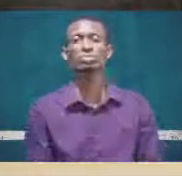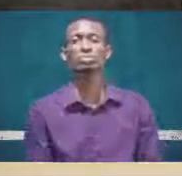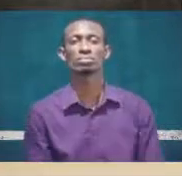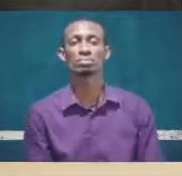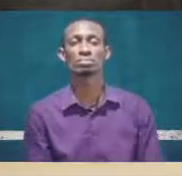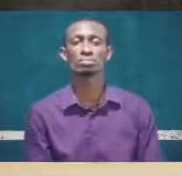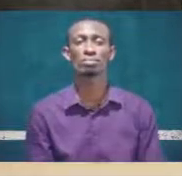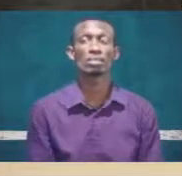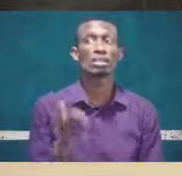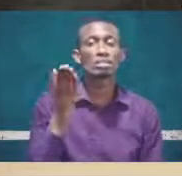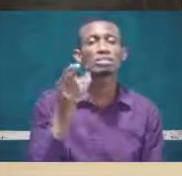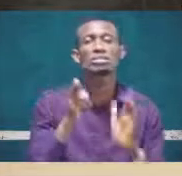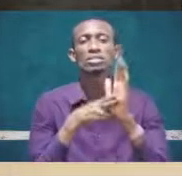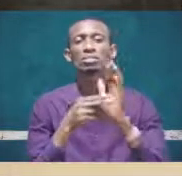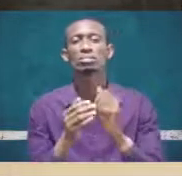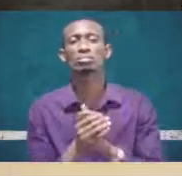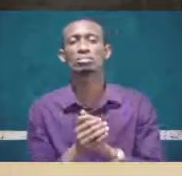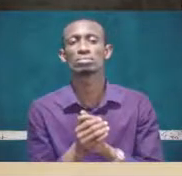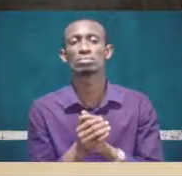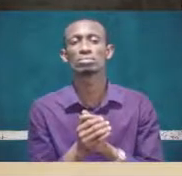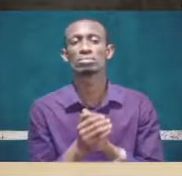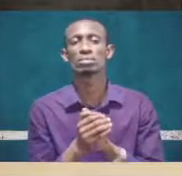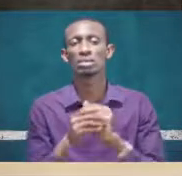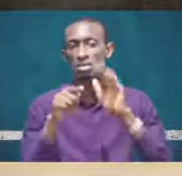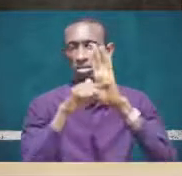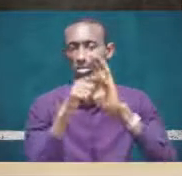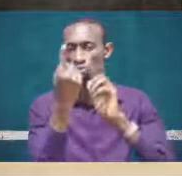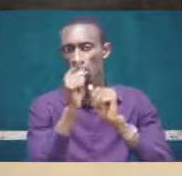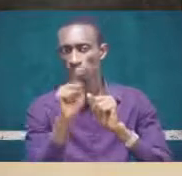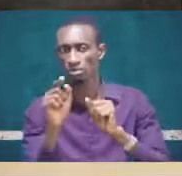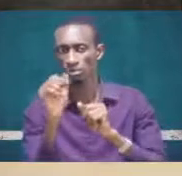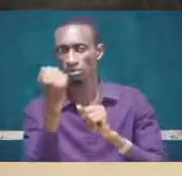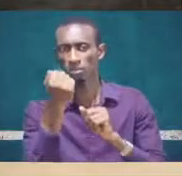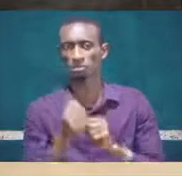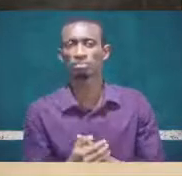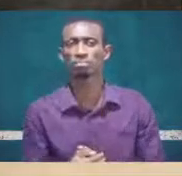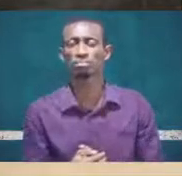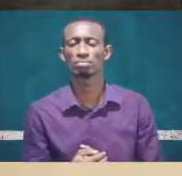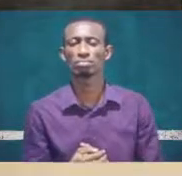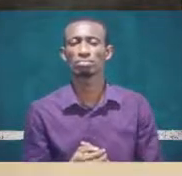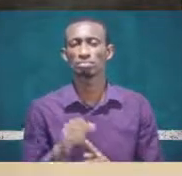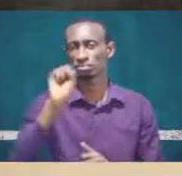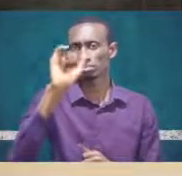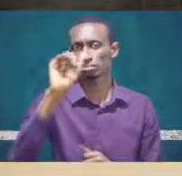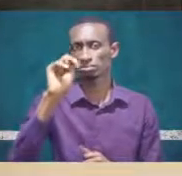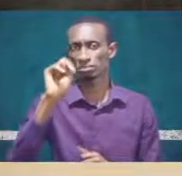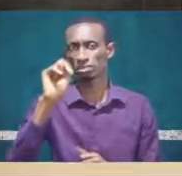So this is equal to neg 1 divided by 5 sine